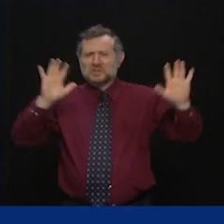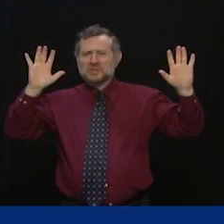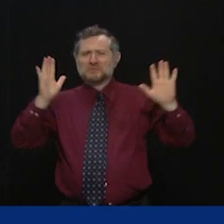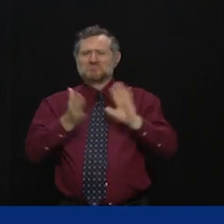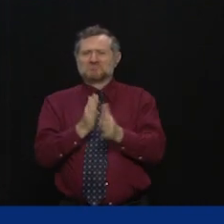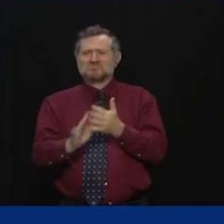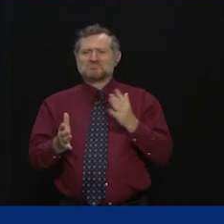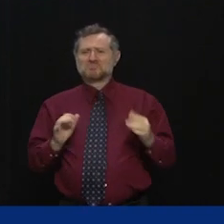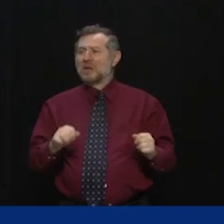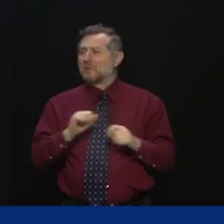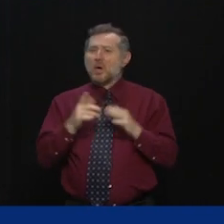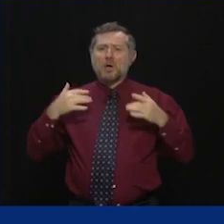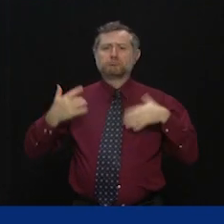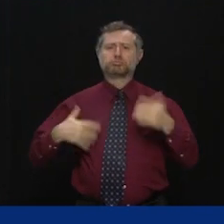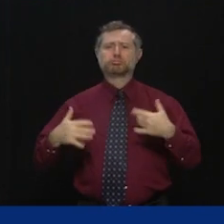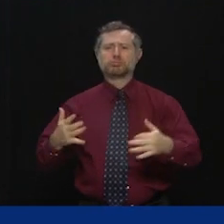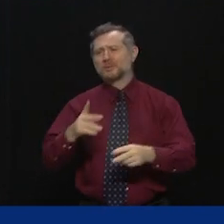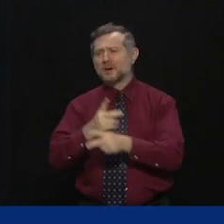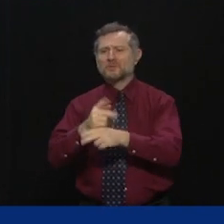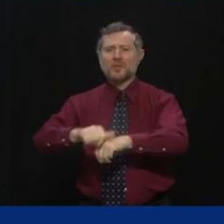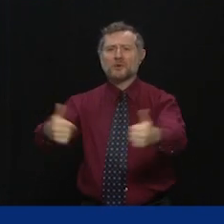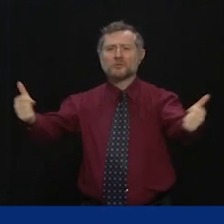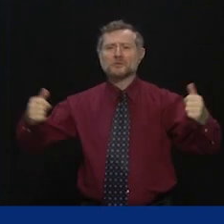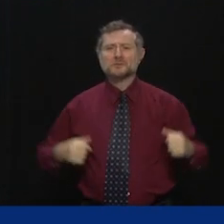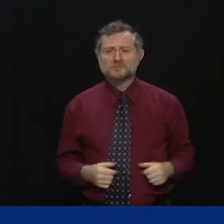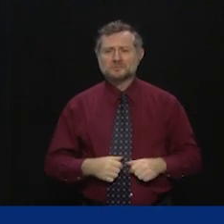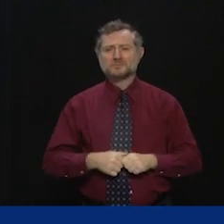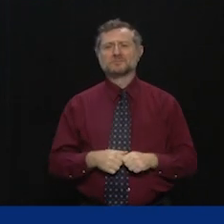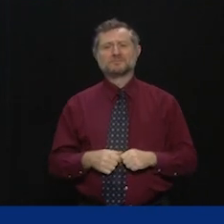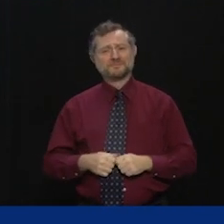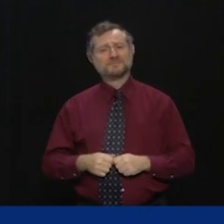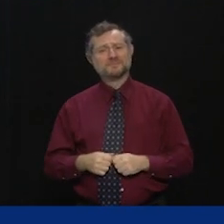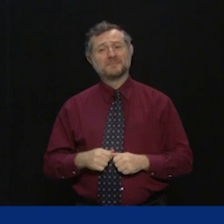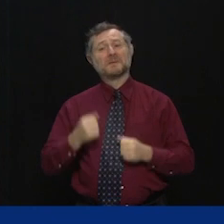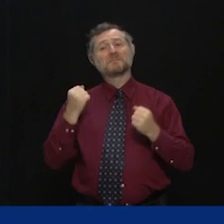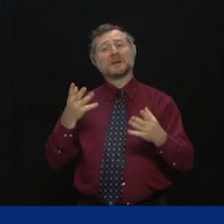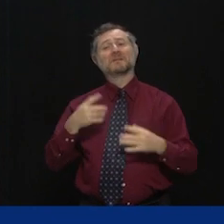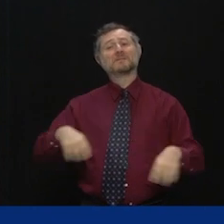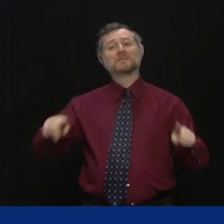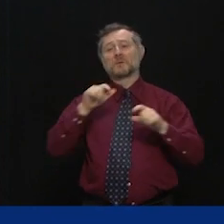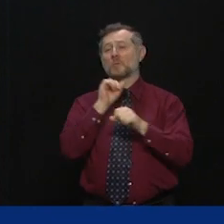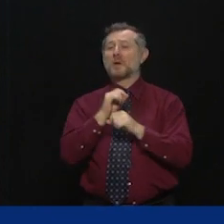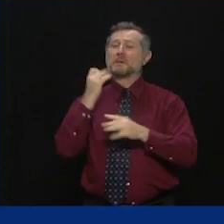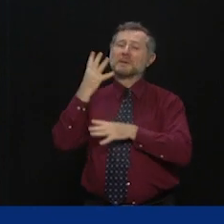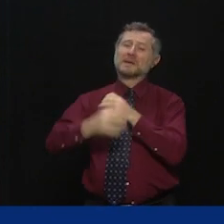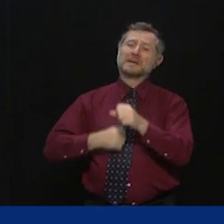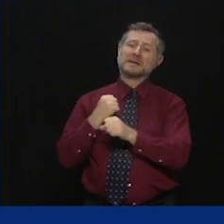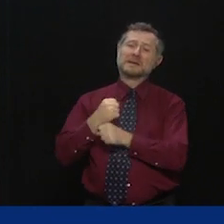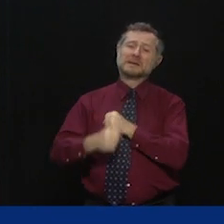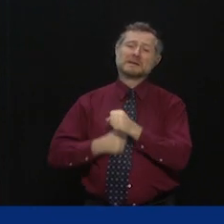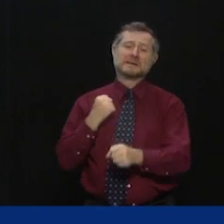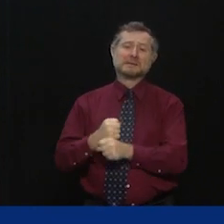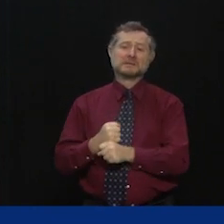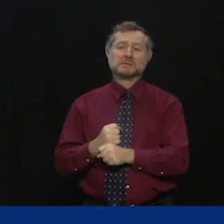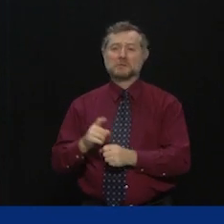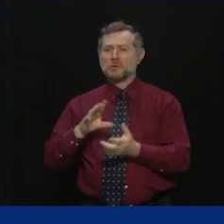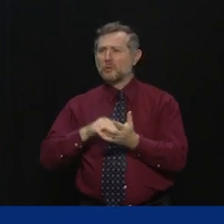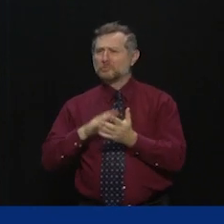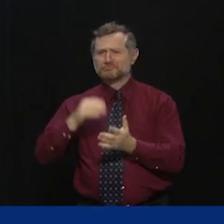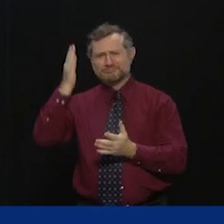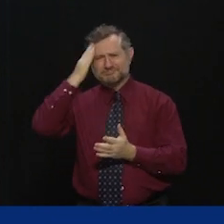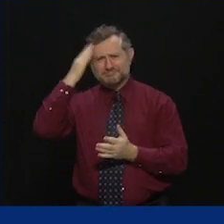help, continue on. And many of you have spent your lives dedicated to learning about science and